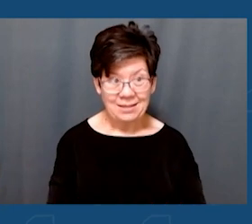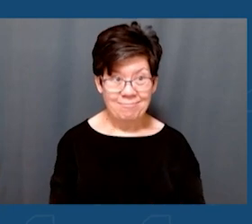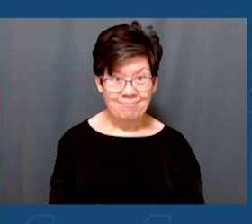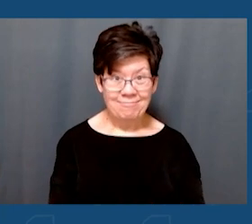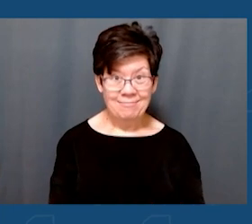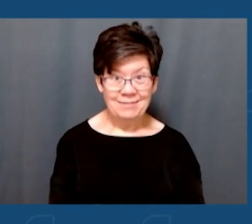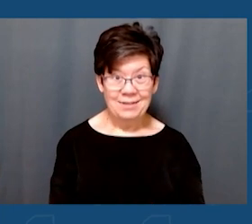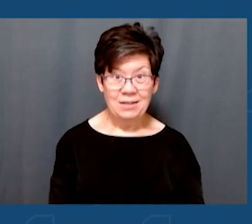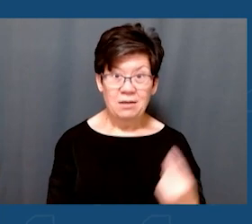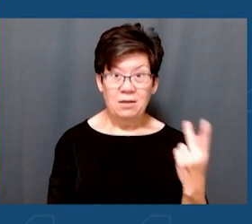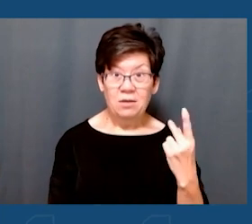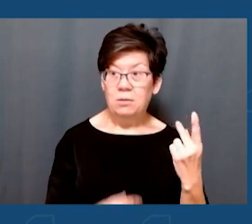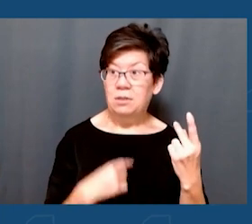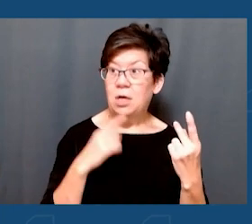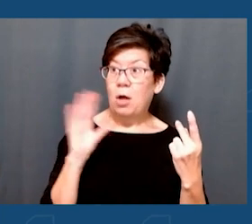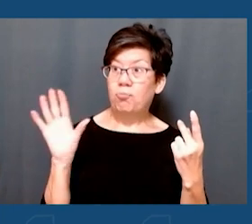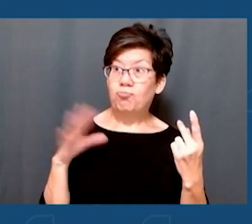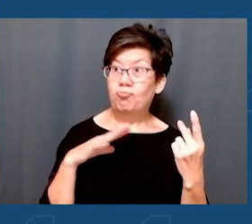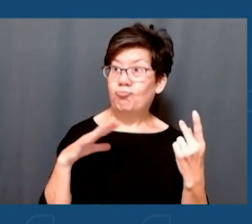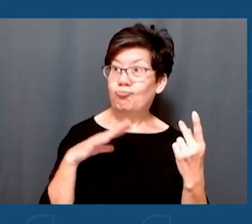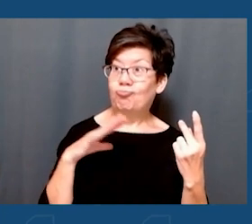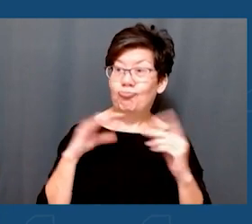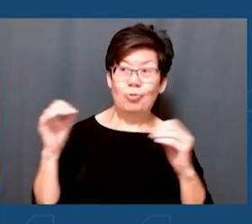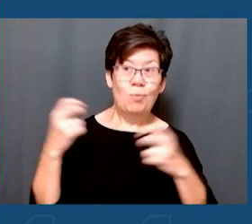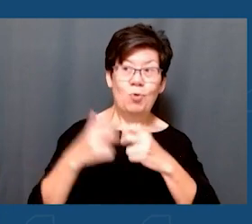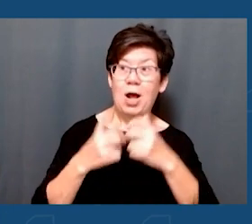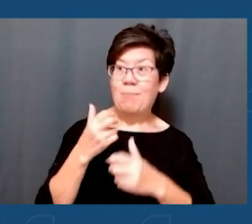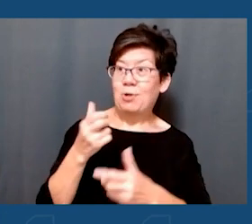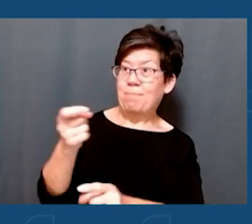And we said, no problem, Kaz, you got it.